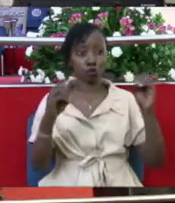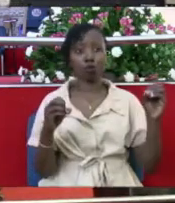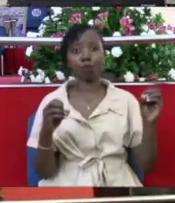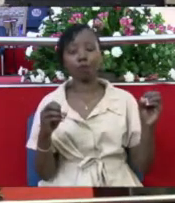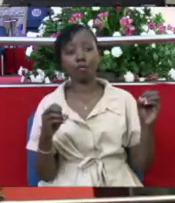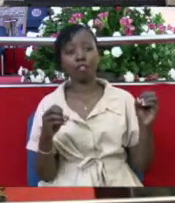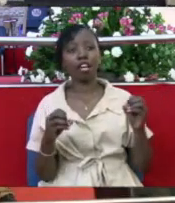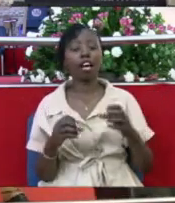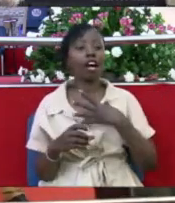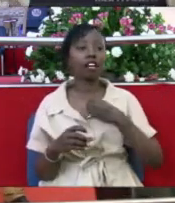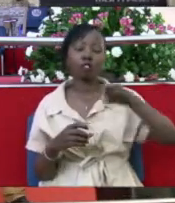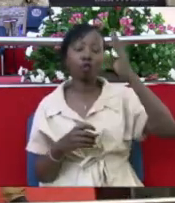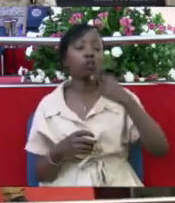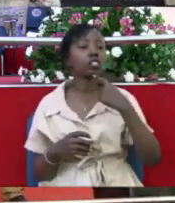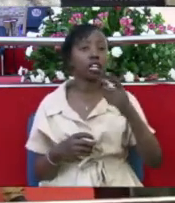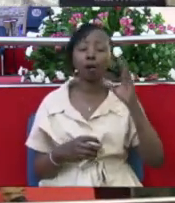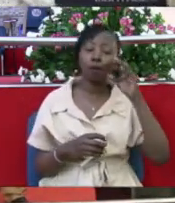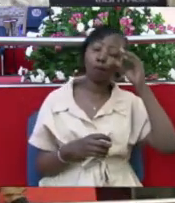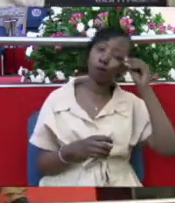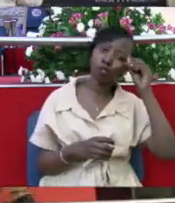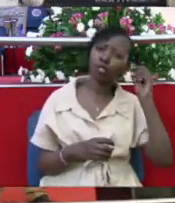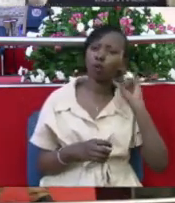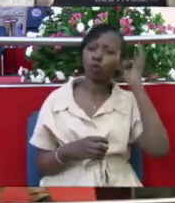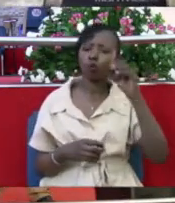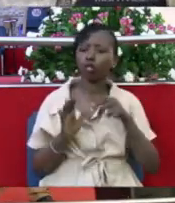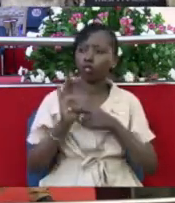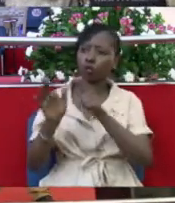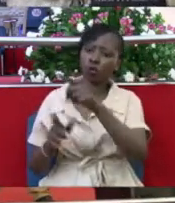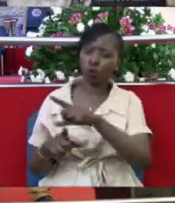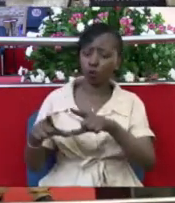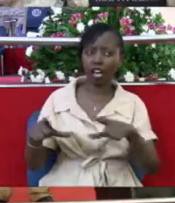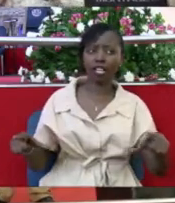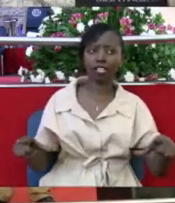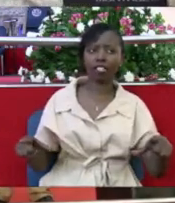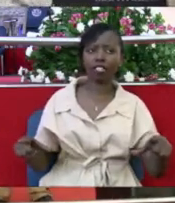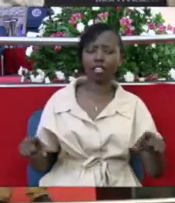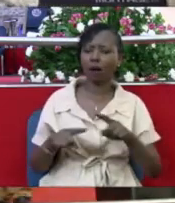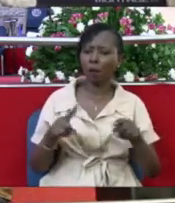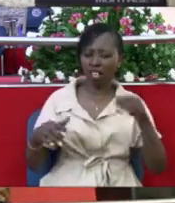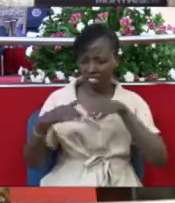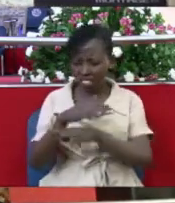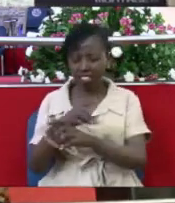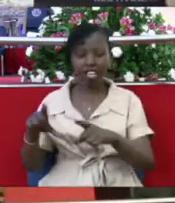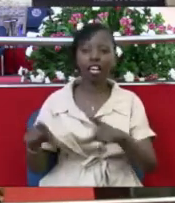And God told him, I will show you the land, but your feet shall not step